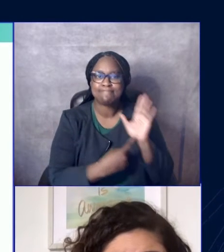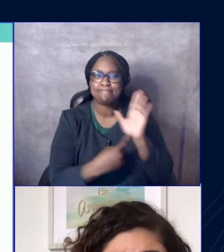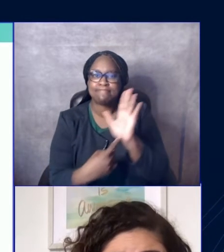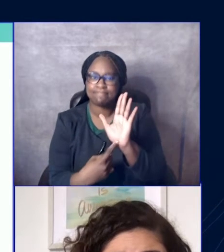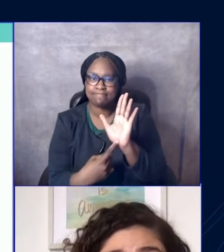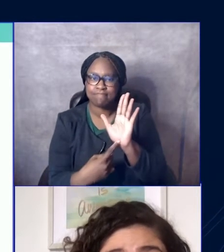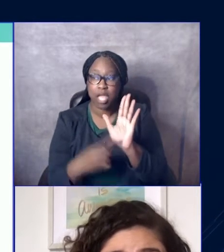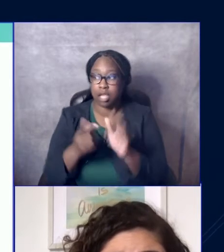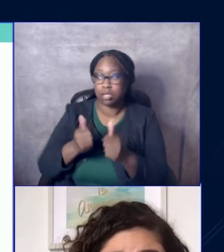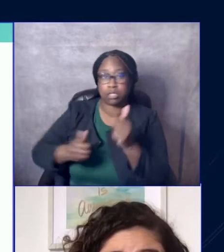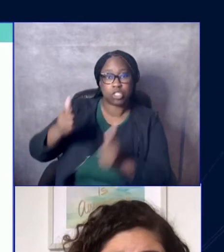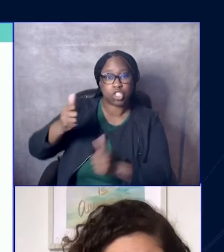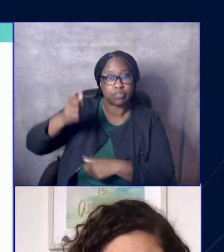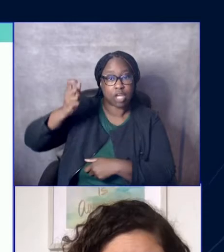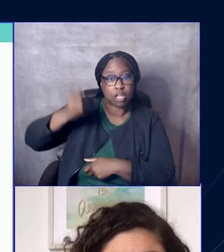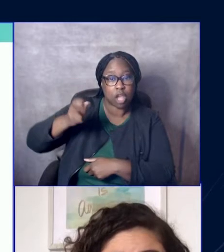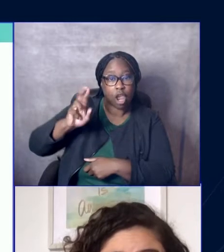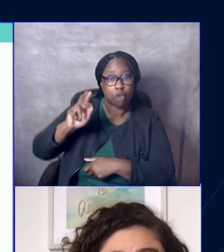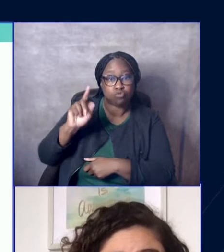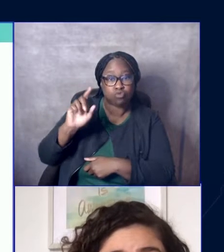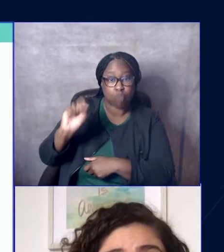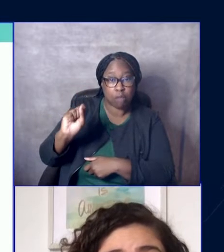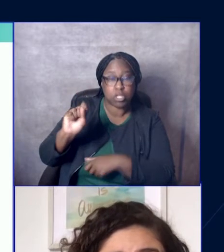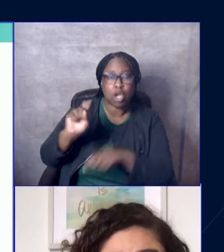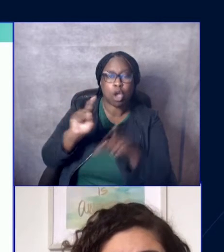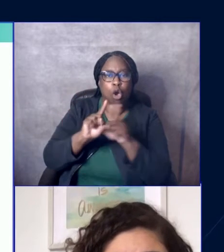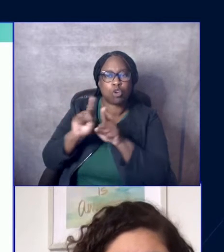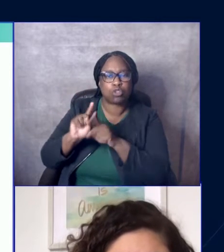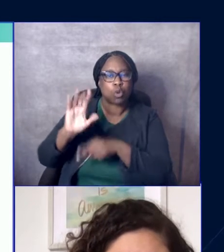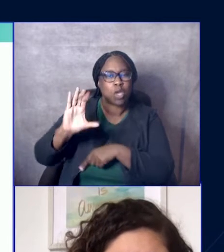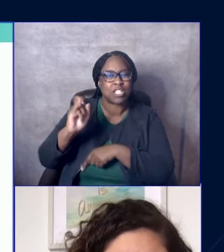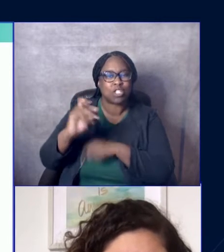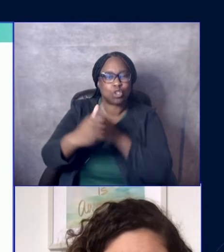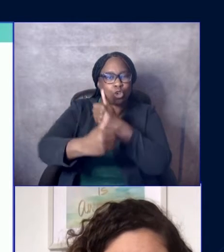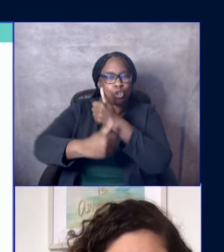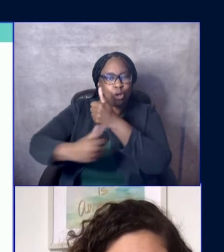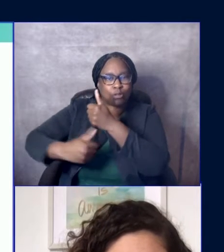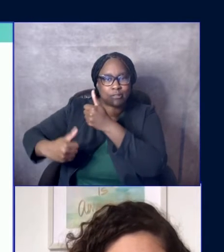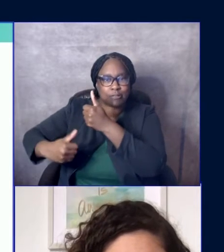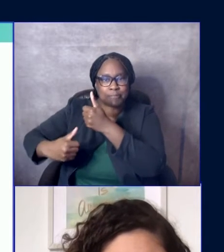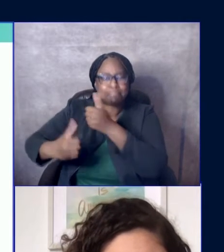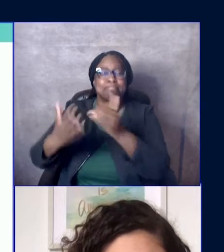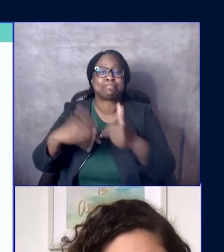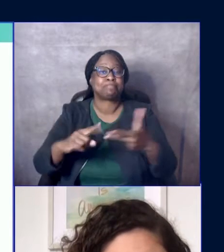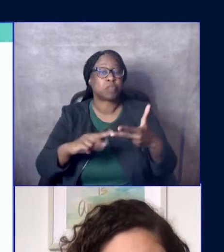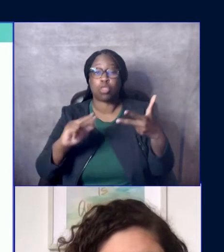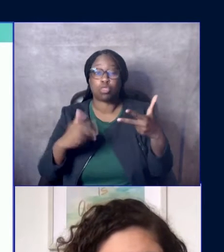Justice Roberts, but his clerks as well. Now I'll pass it to José to talk about our last and third tactic.